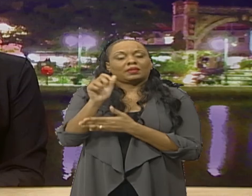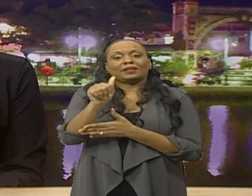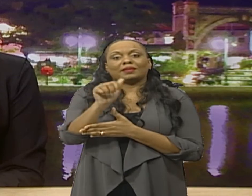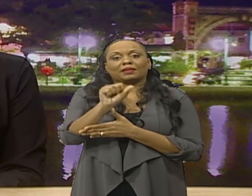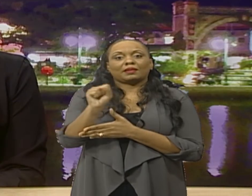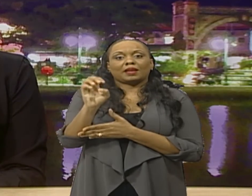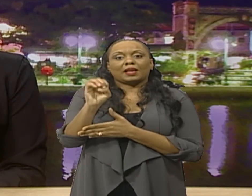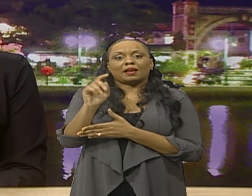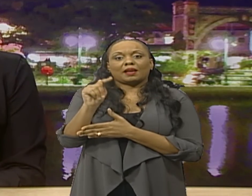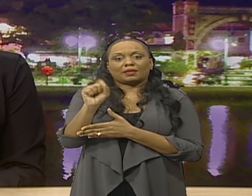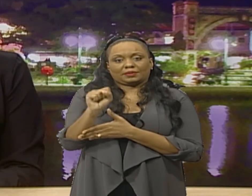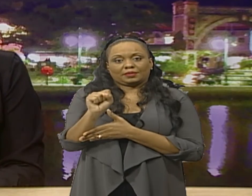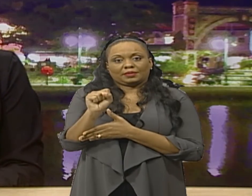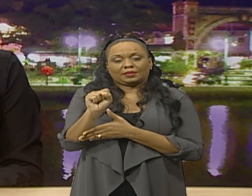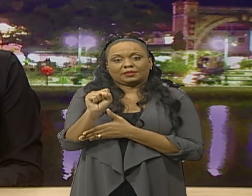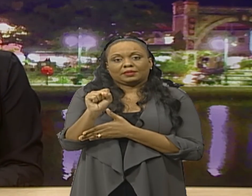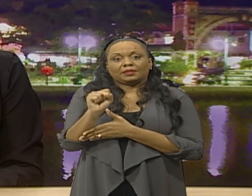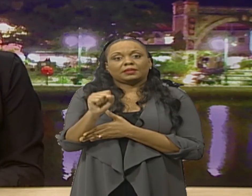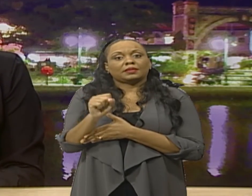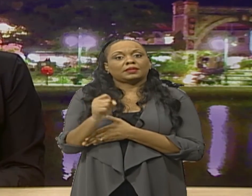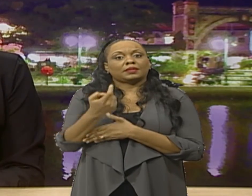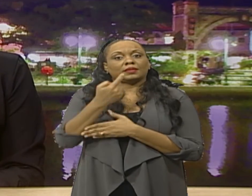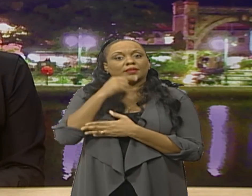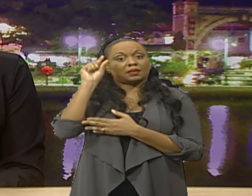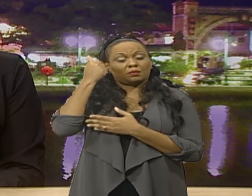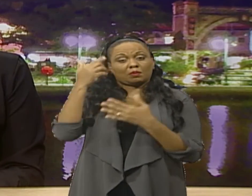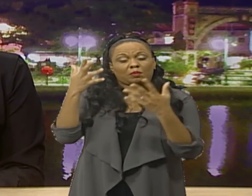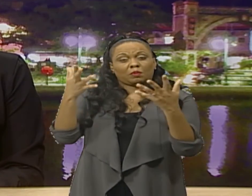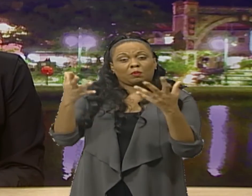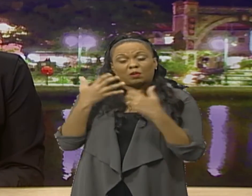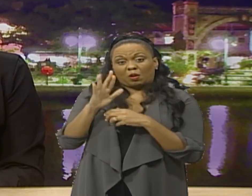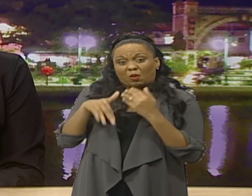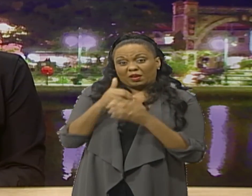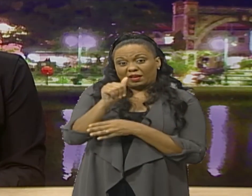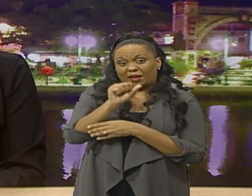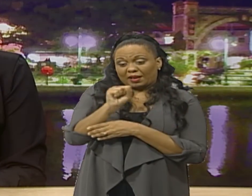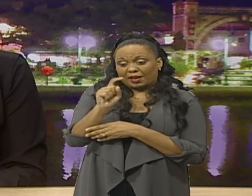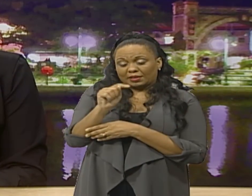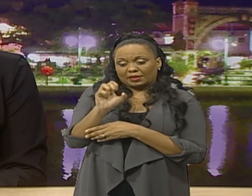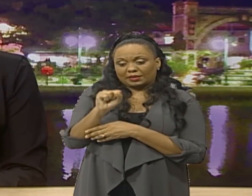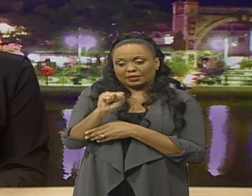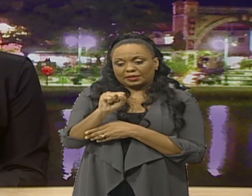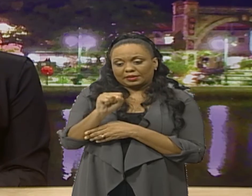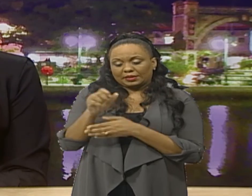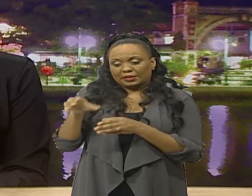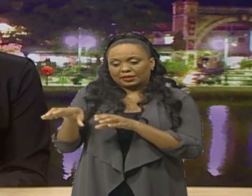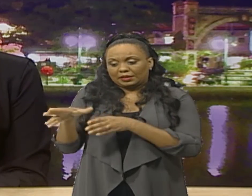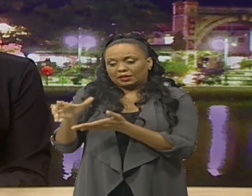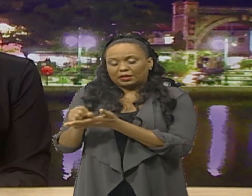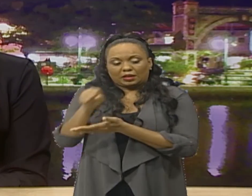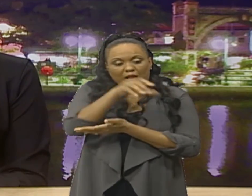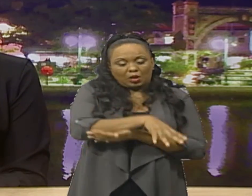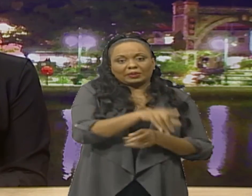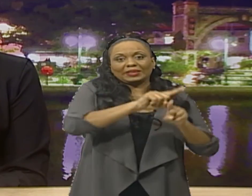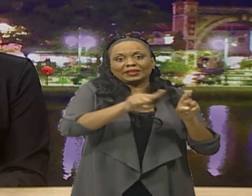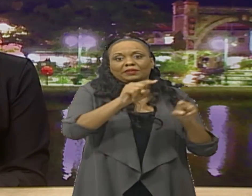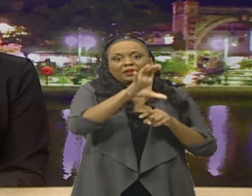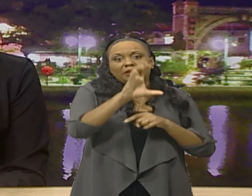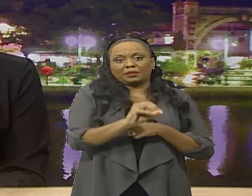favorable terms. Dr. Rowley says government wants to put the assets in a separate company for opportunity attention.